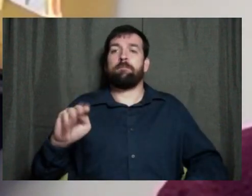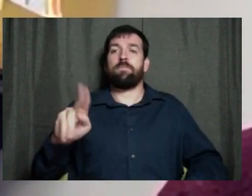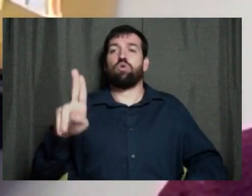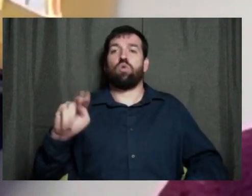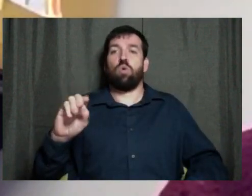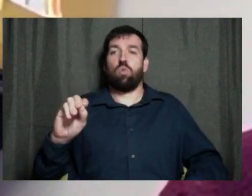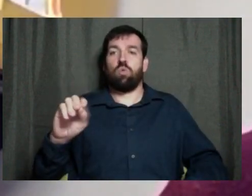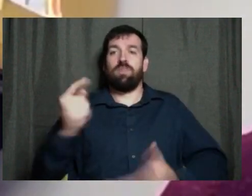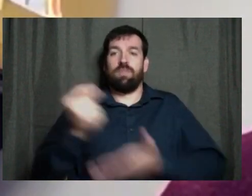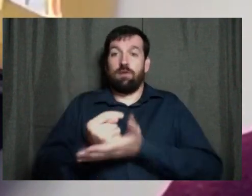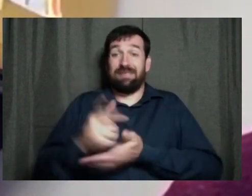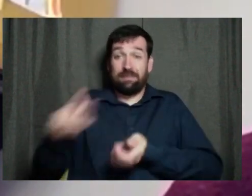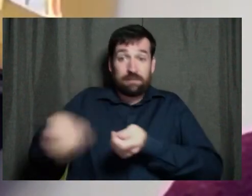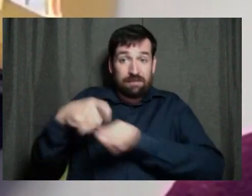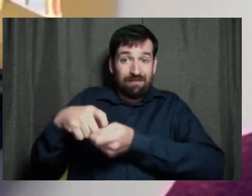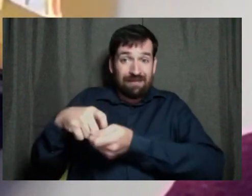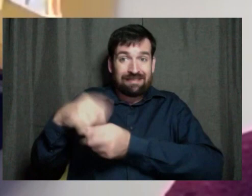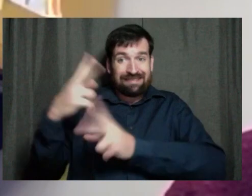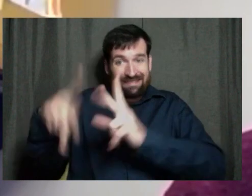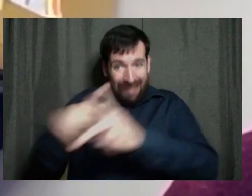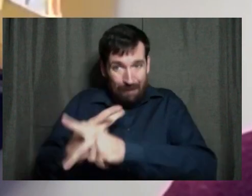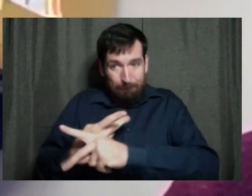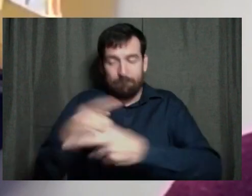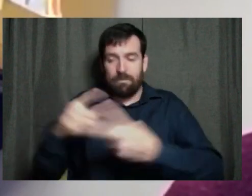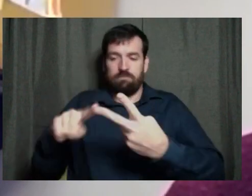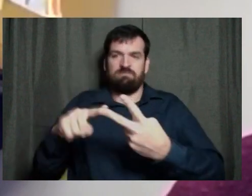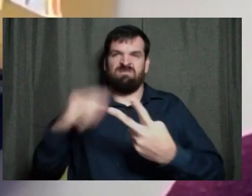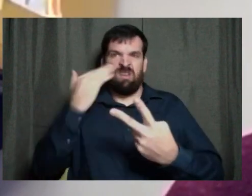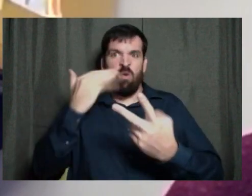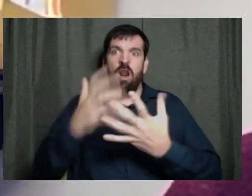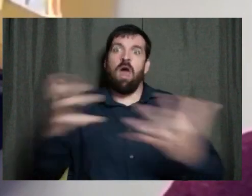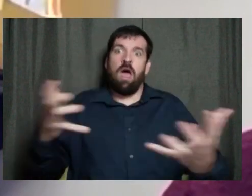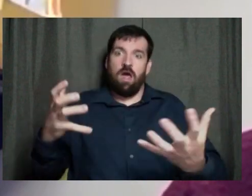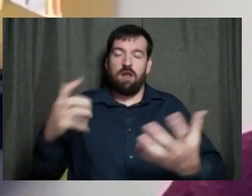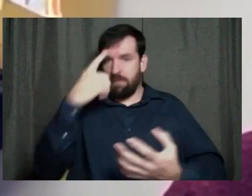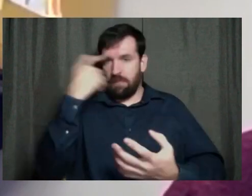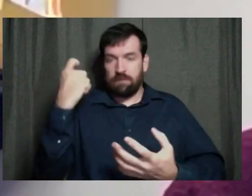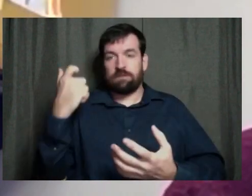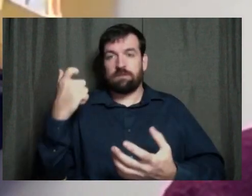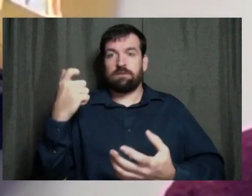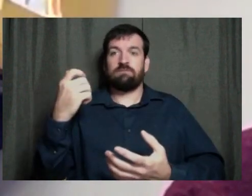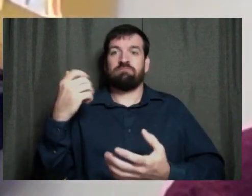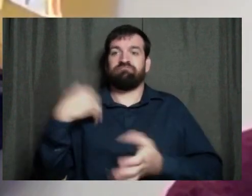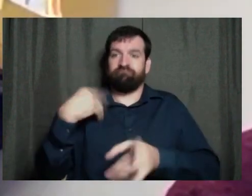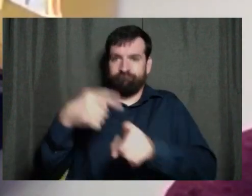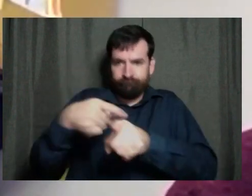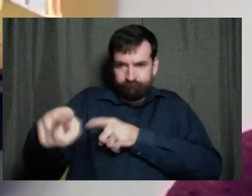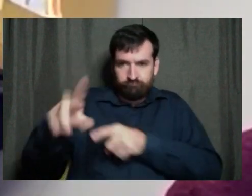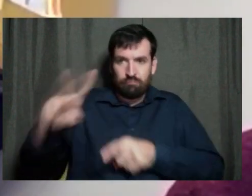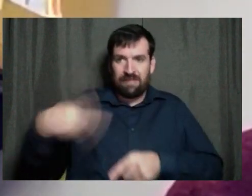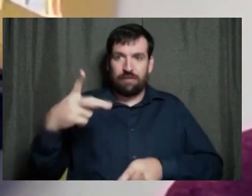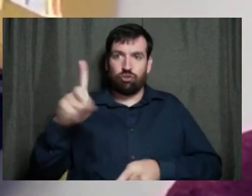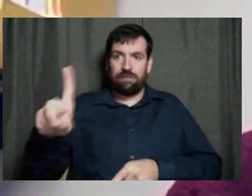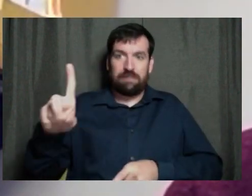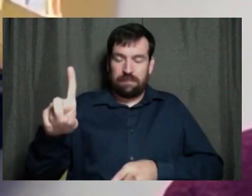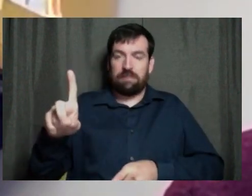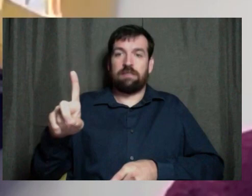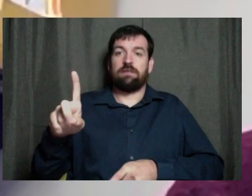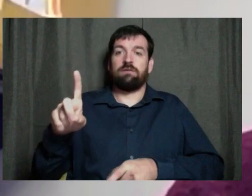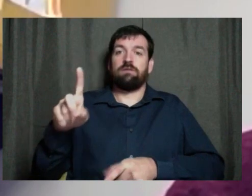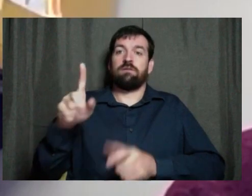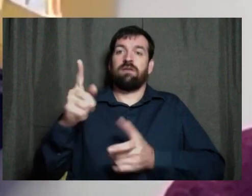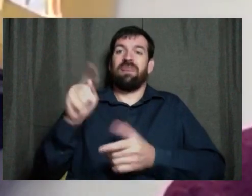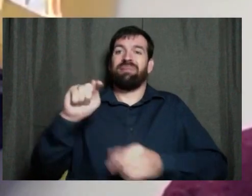specific type of immunotherapy that I actually know a lot about because I'm pursuing my PhD thesis work in a breast cancer lab